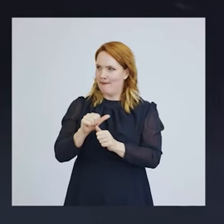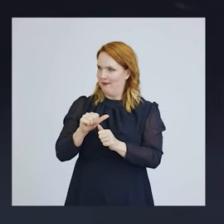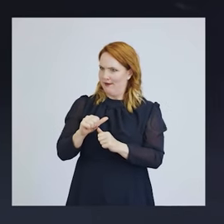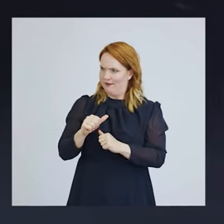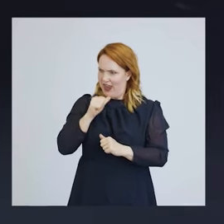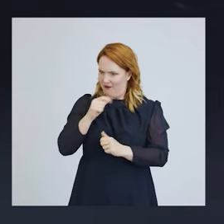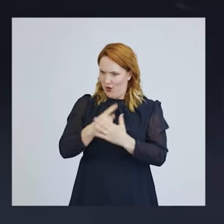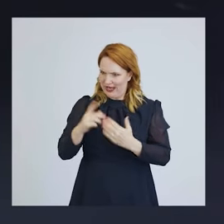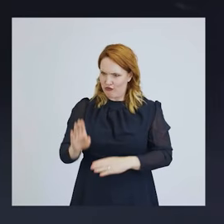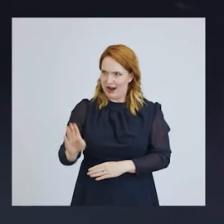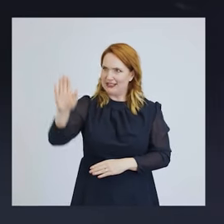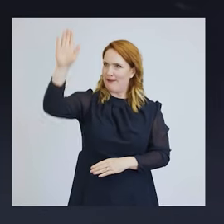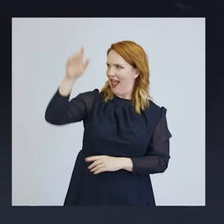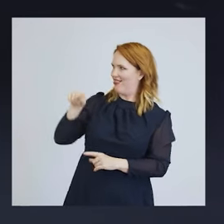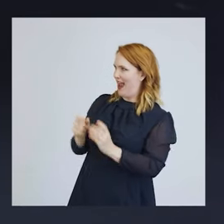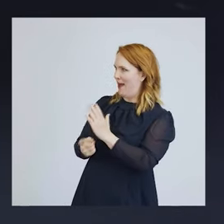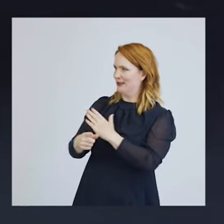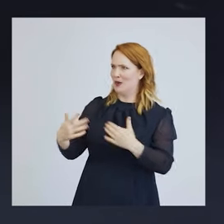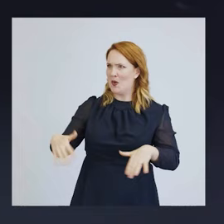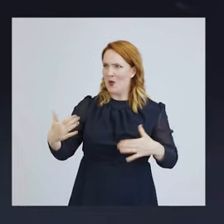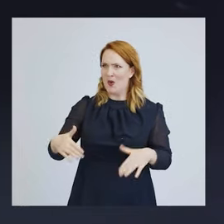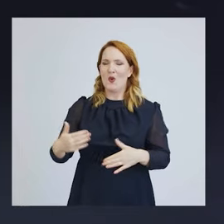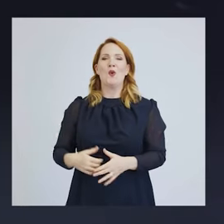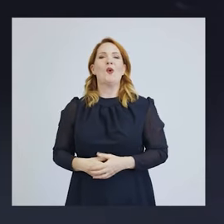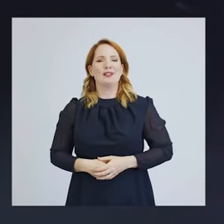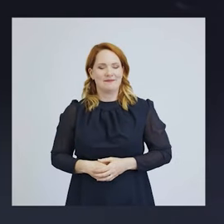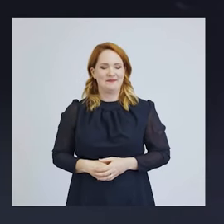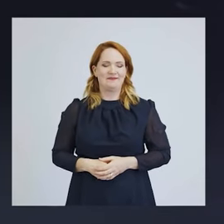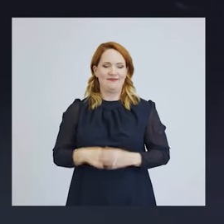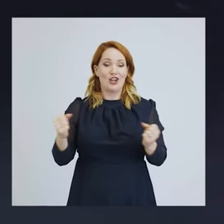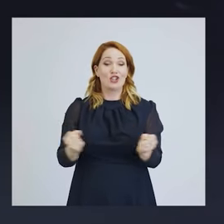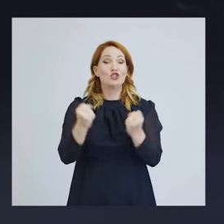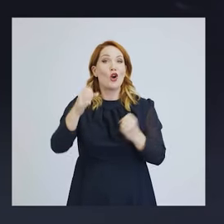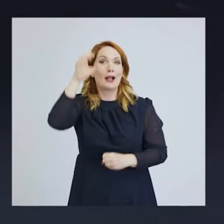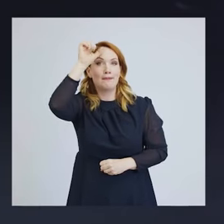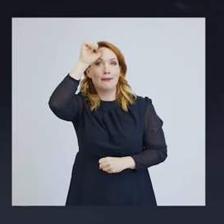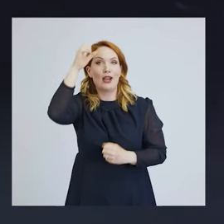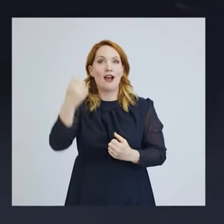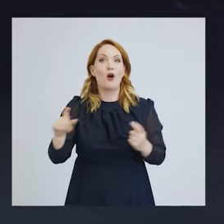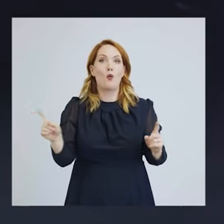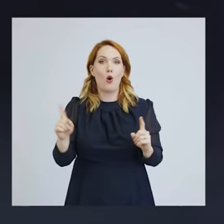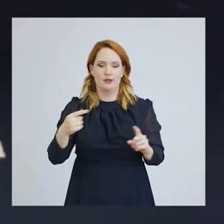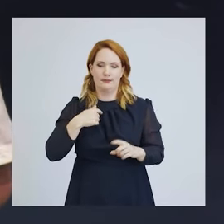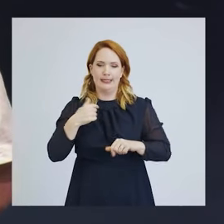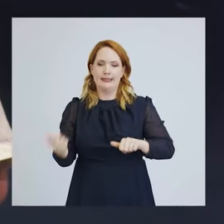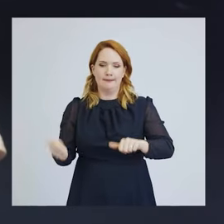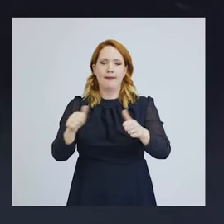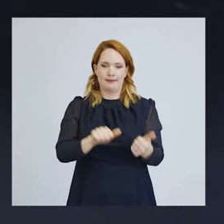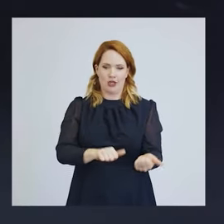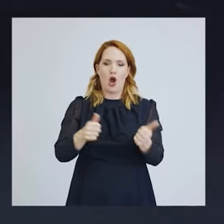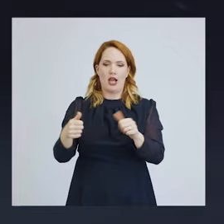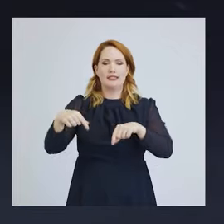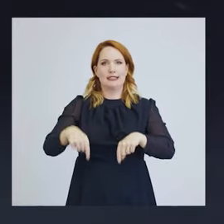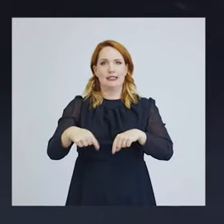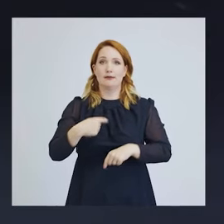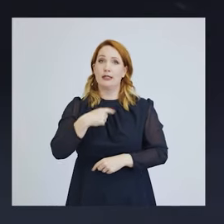raising your hands. So it was pretty encouraging for me. But one of the most vivid memories that I have as well is